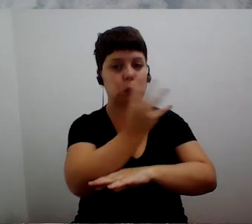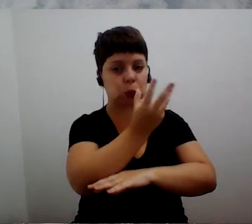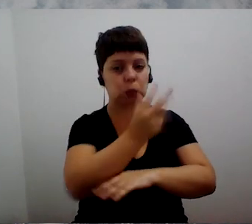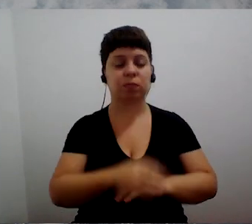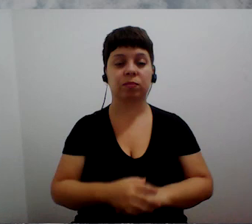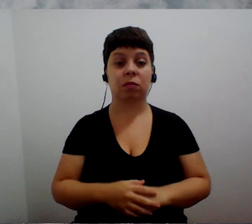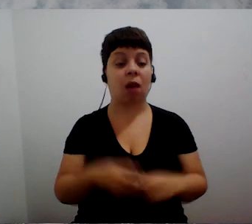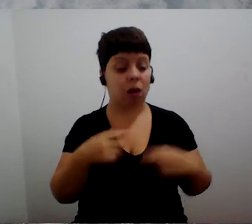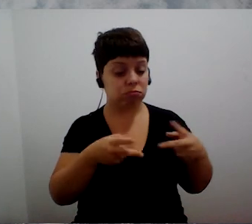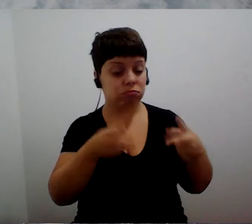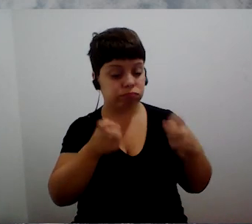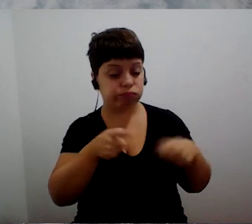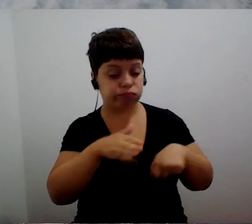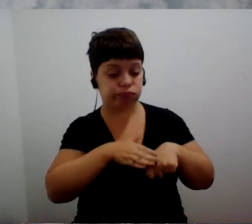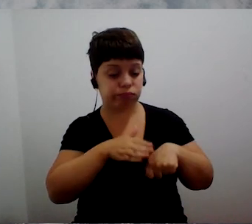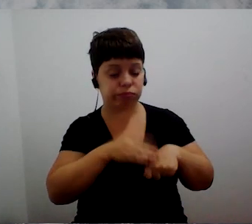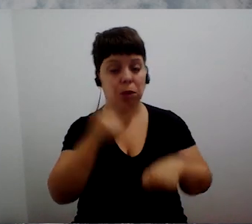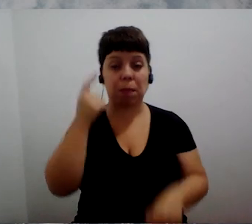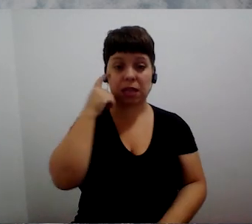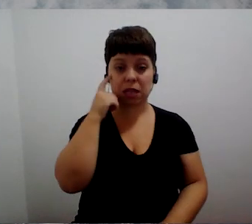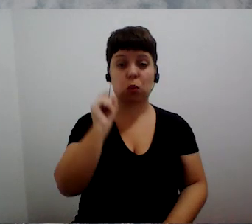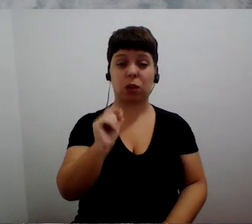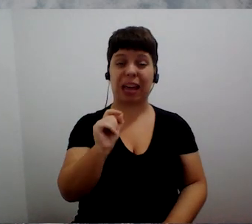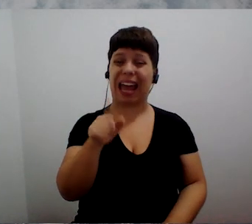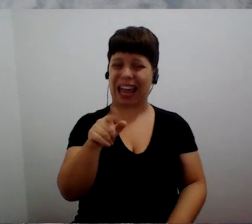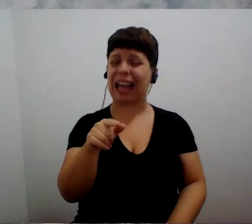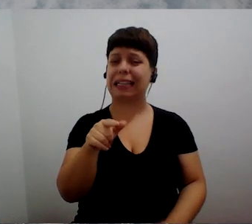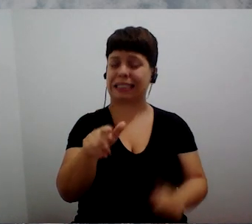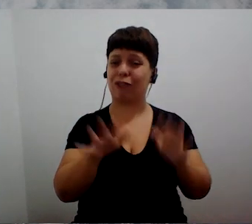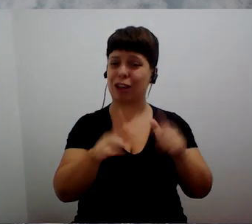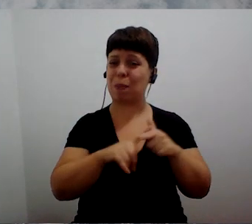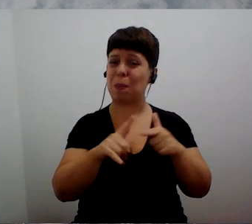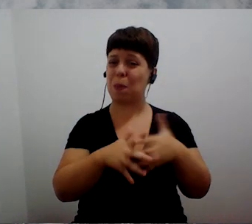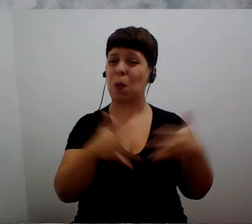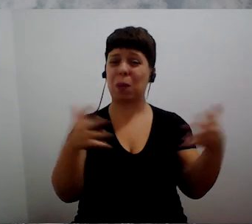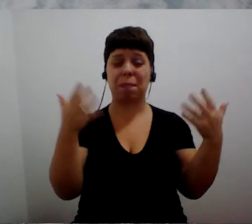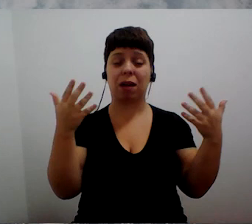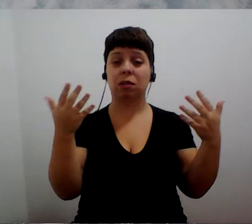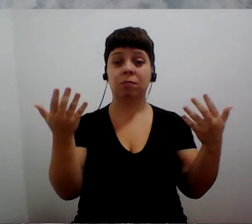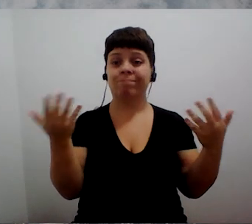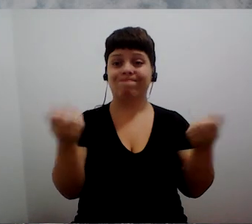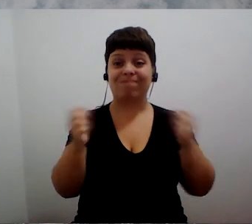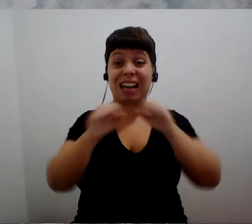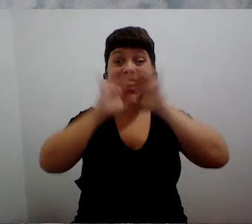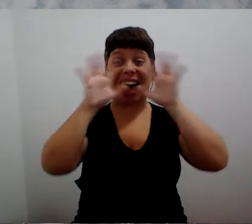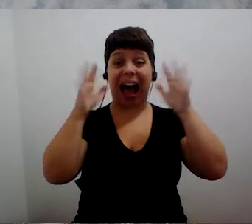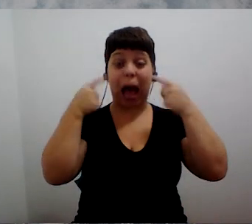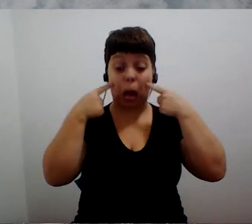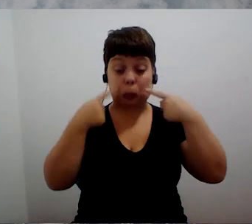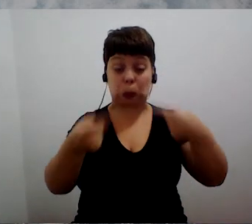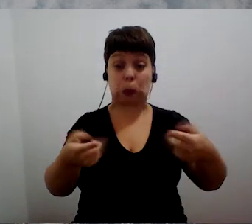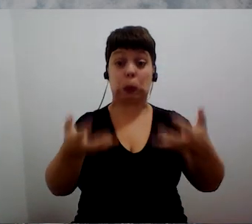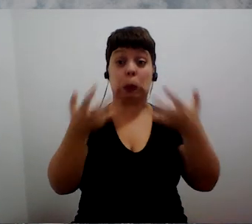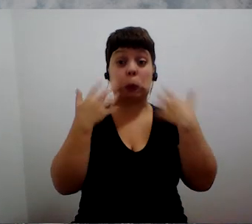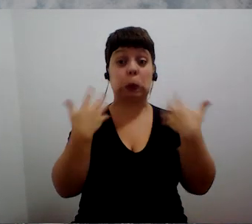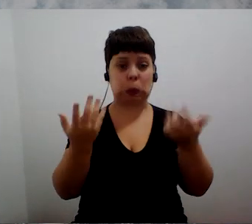of Environment. And I can see that we are doing that. And considering this issue, which is one of the biggest